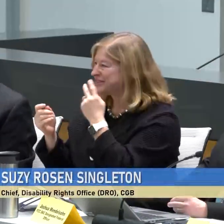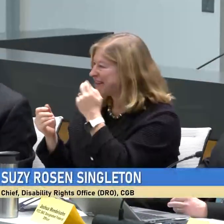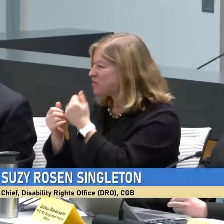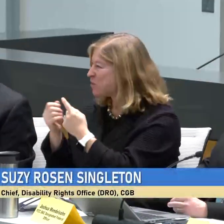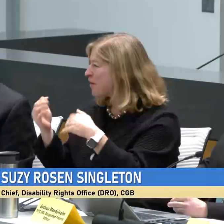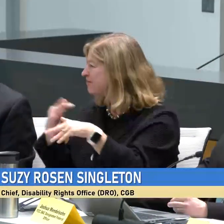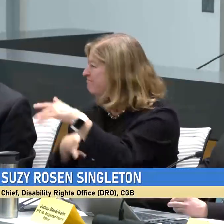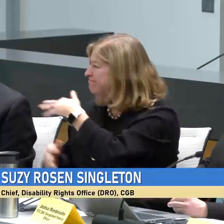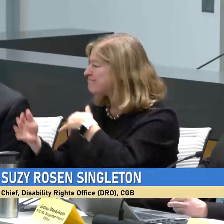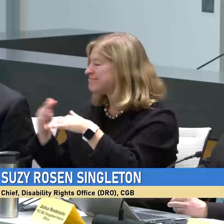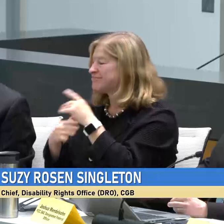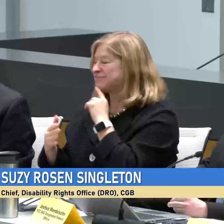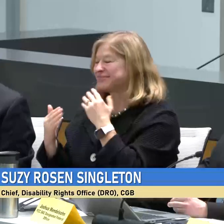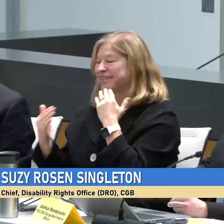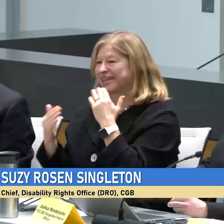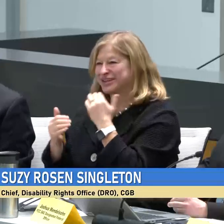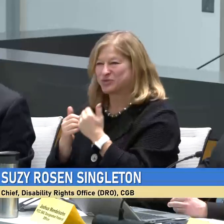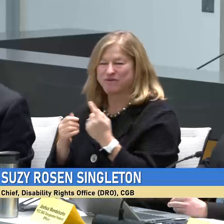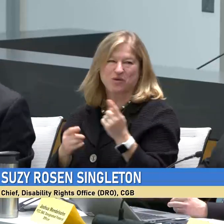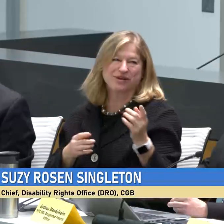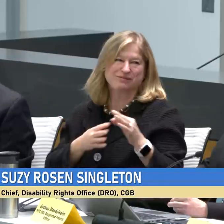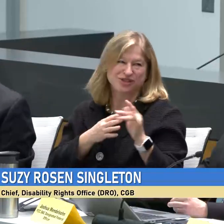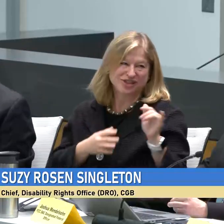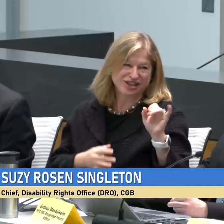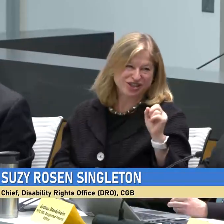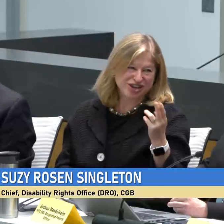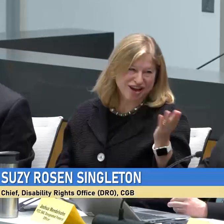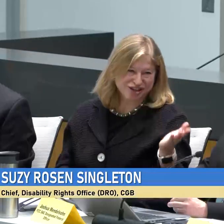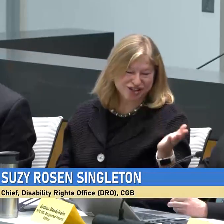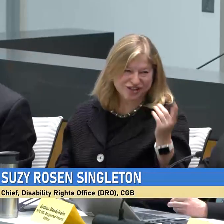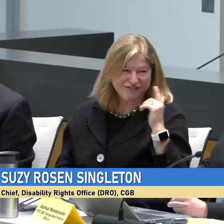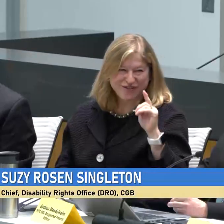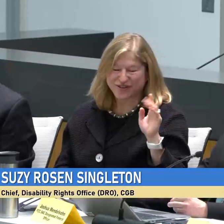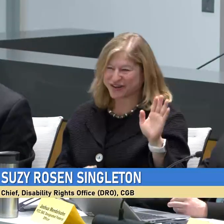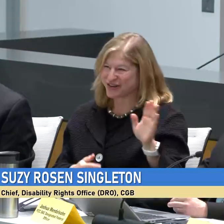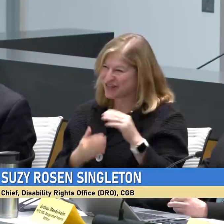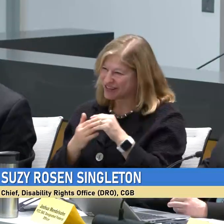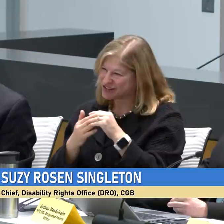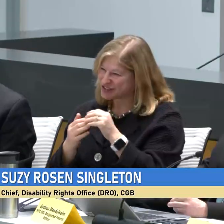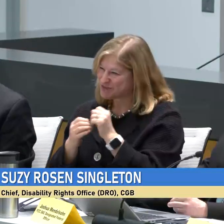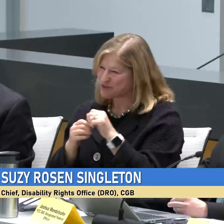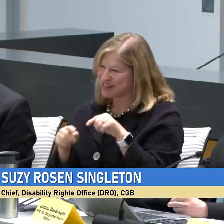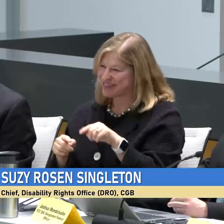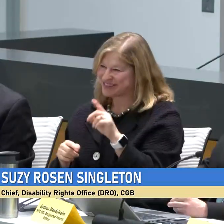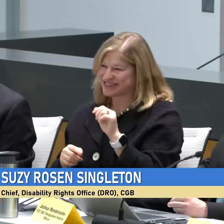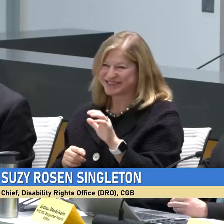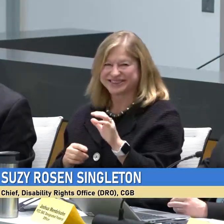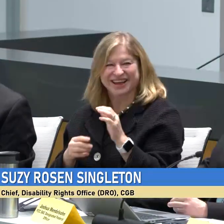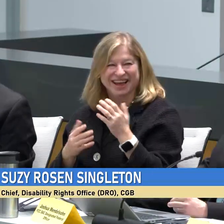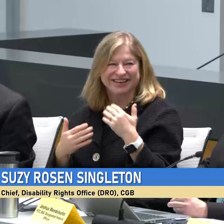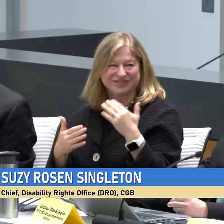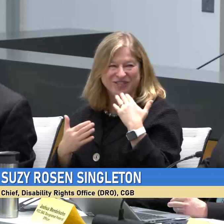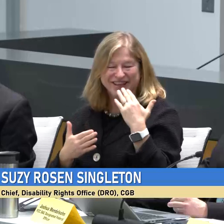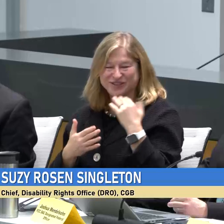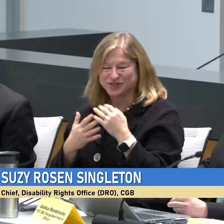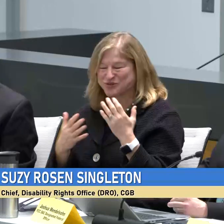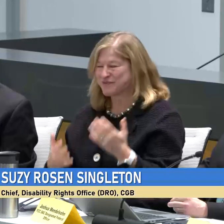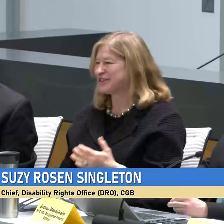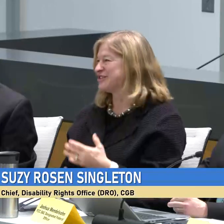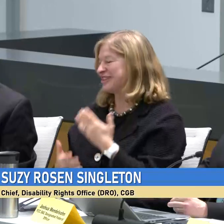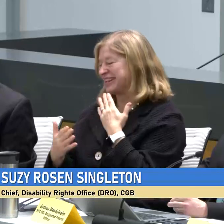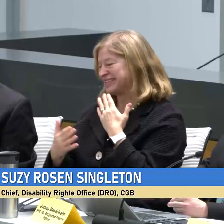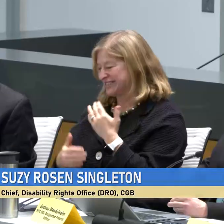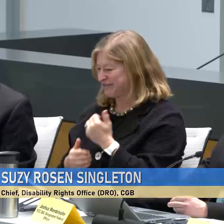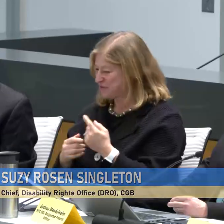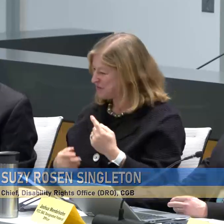without all of you. We have such a wonderful DRO team and wonderful people in attendance. Thank you all. Thank you, Josh, for your leadership with the